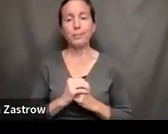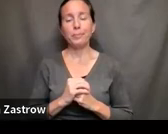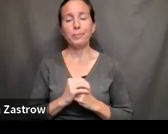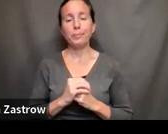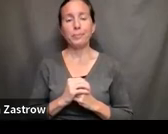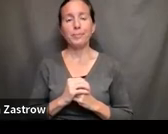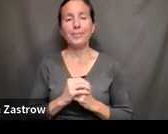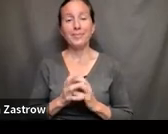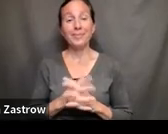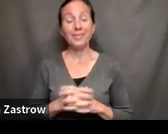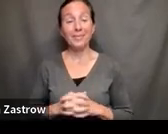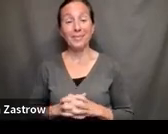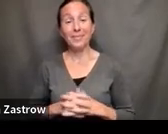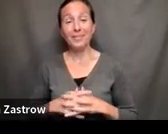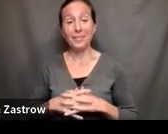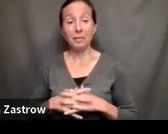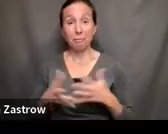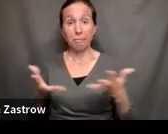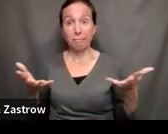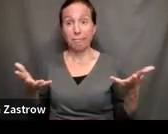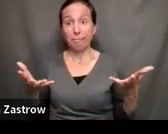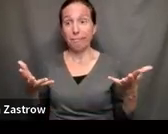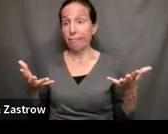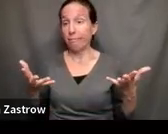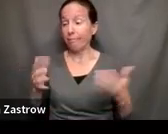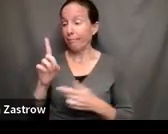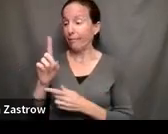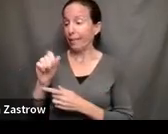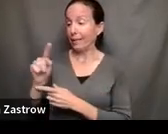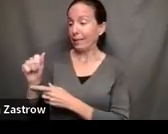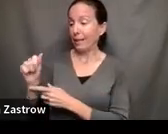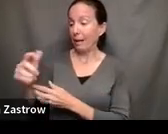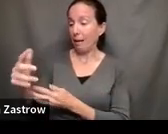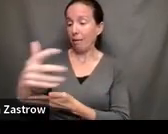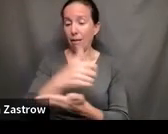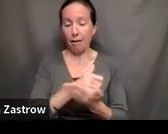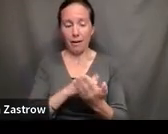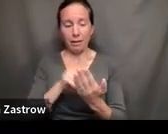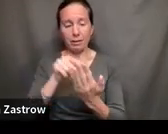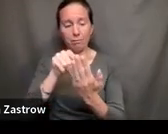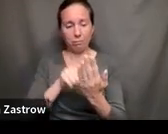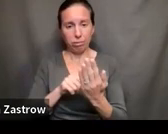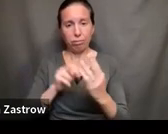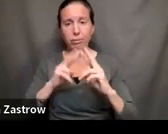All right, so why do we need to collect and analyze data?